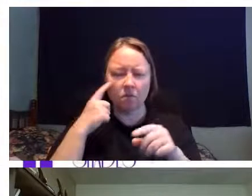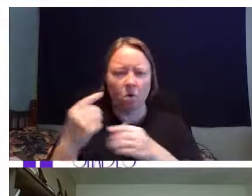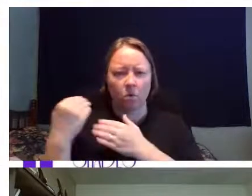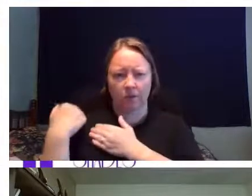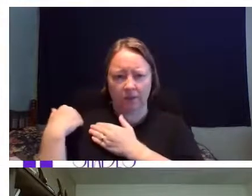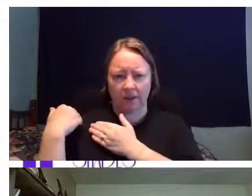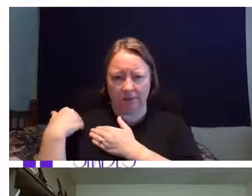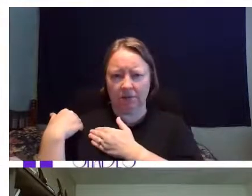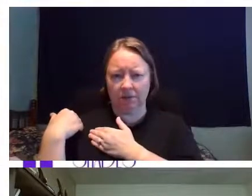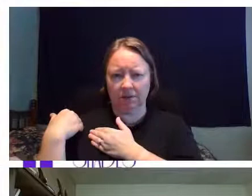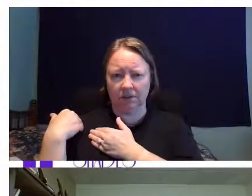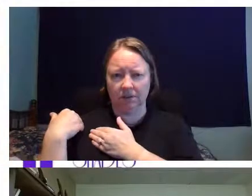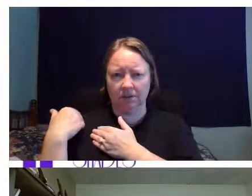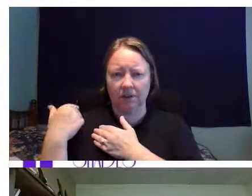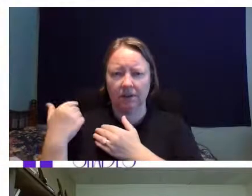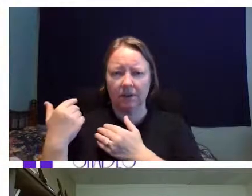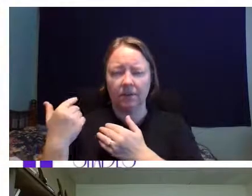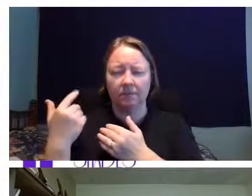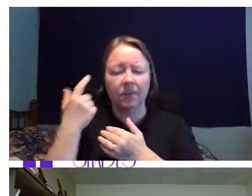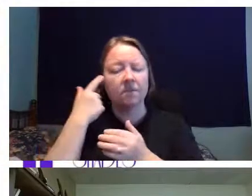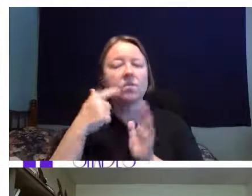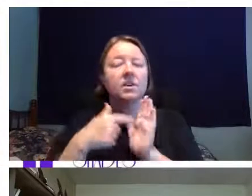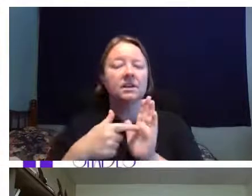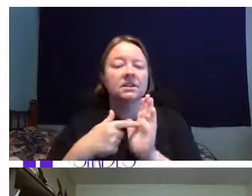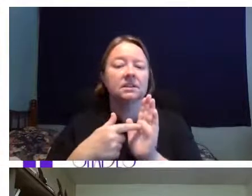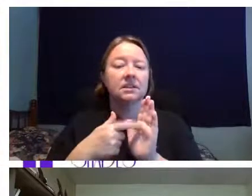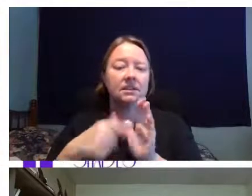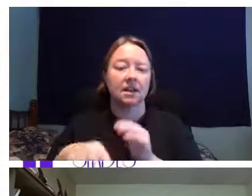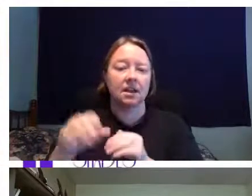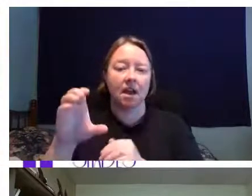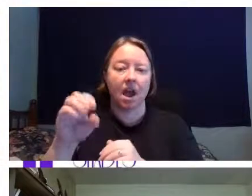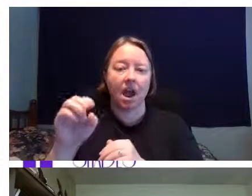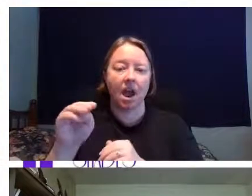responsibility goes, as for instance, the common area,